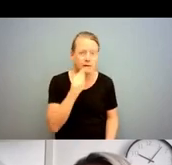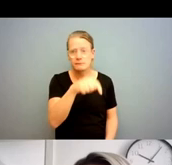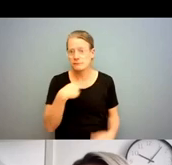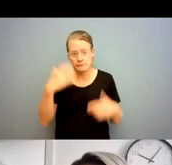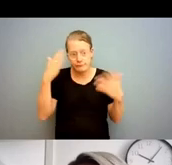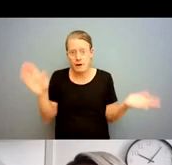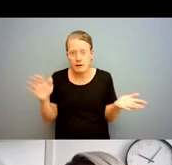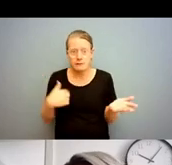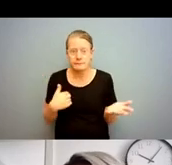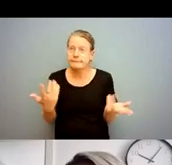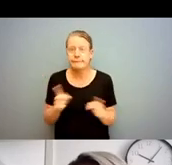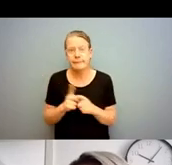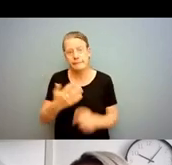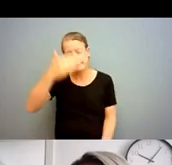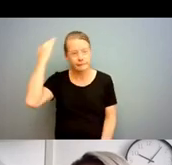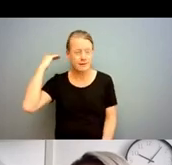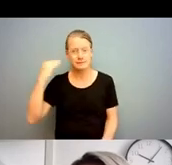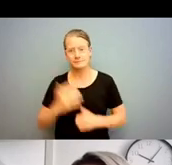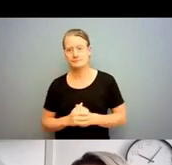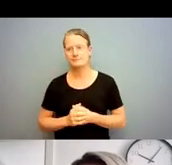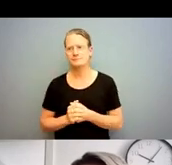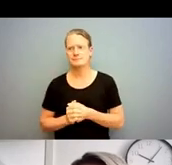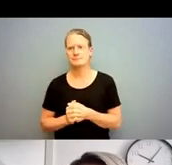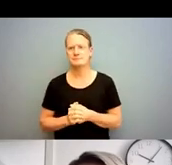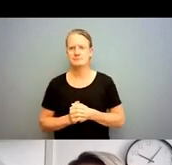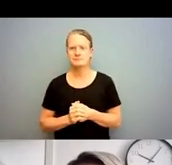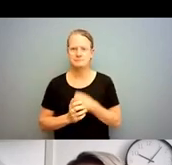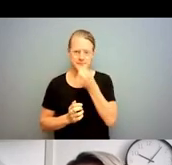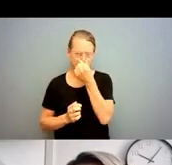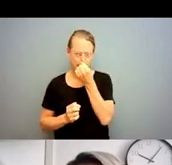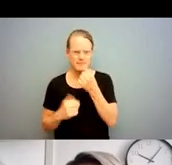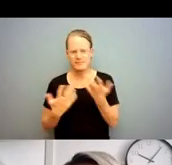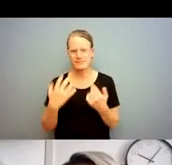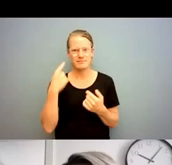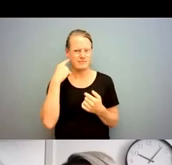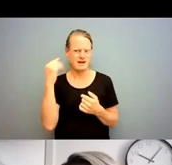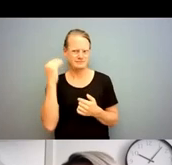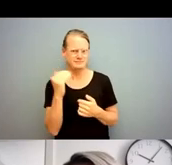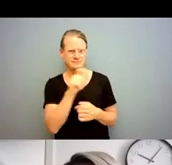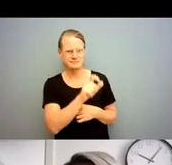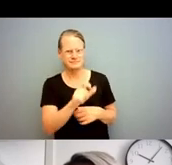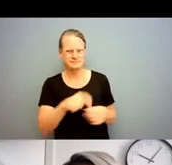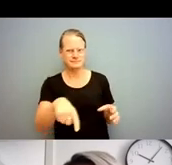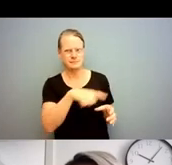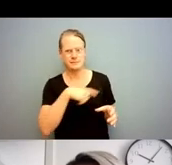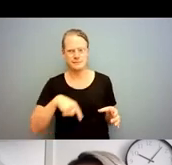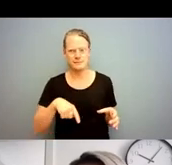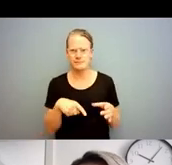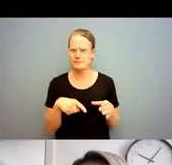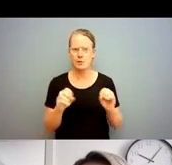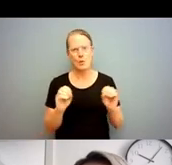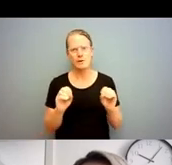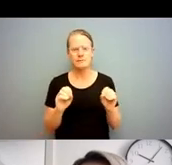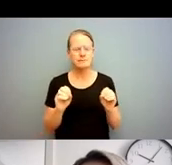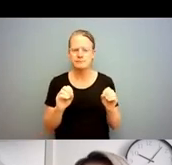Also, hearing impaired has not have the possibility to take any education in Greenland due to